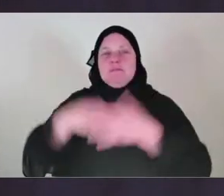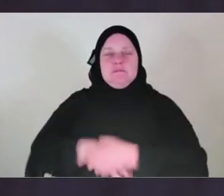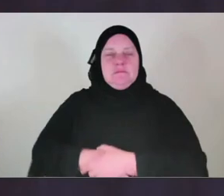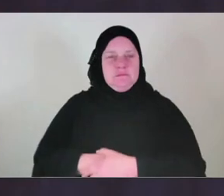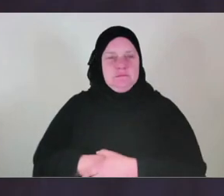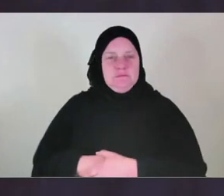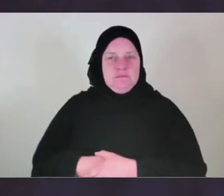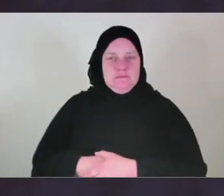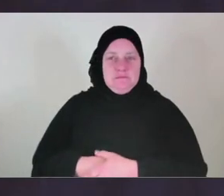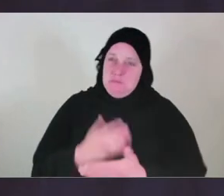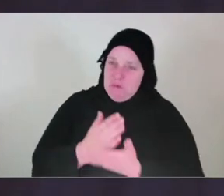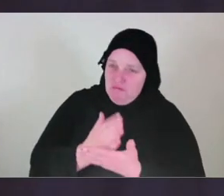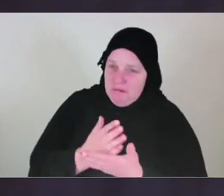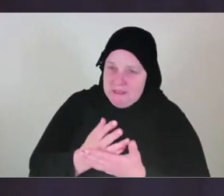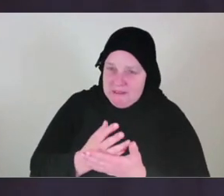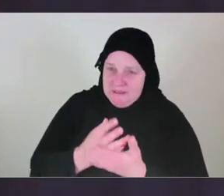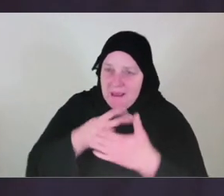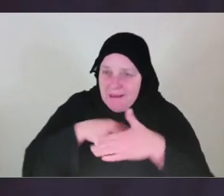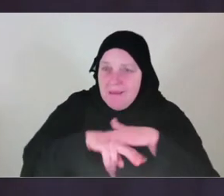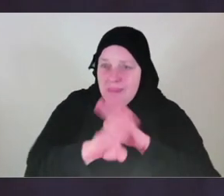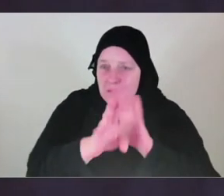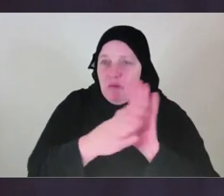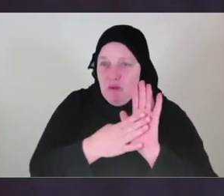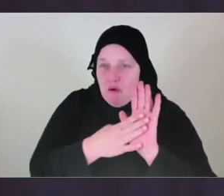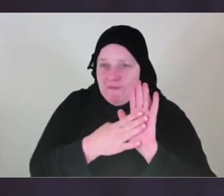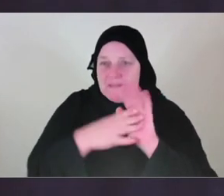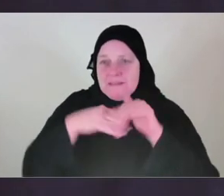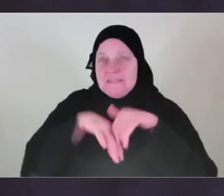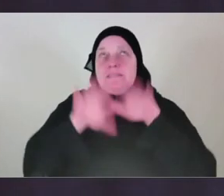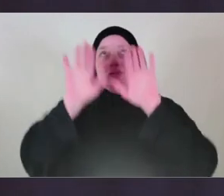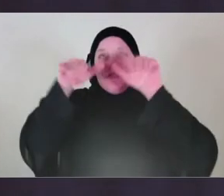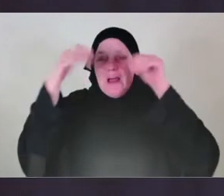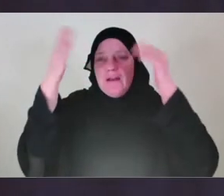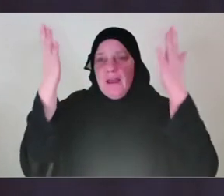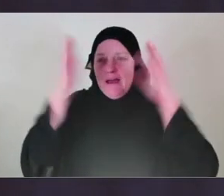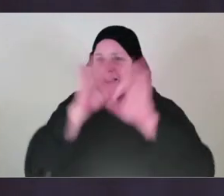someone else? So he says, impossible on that